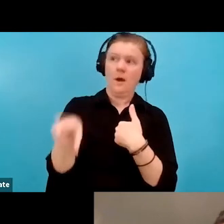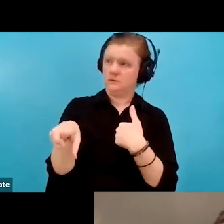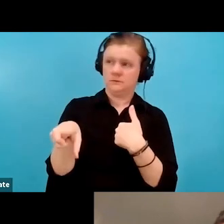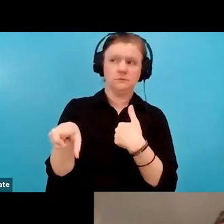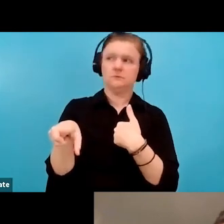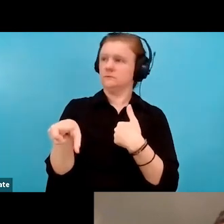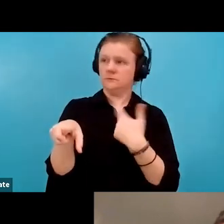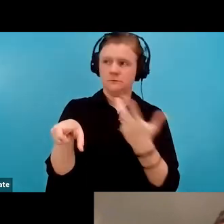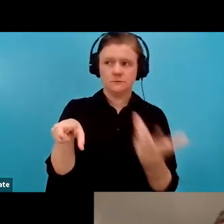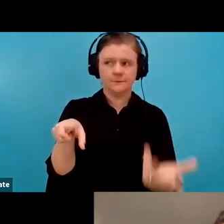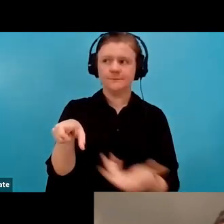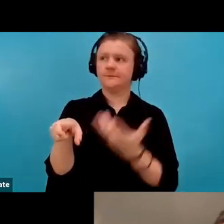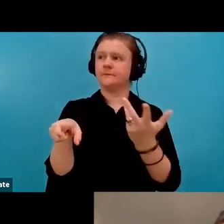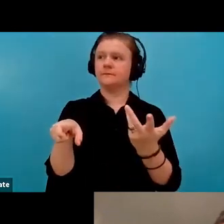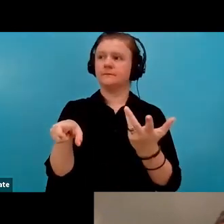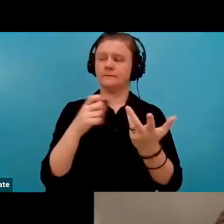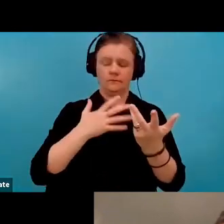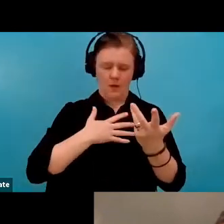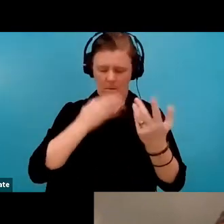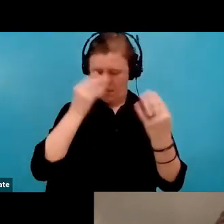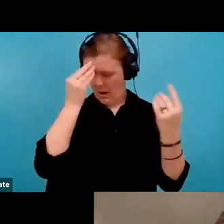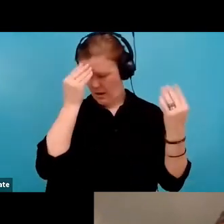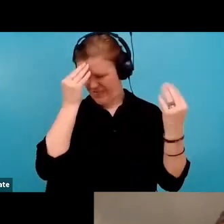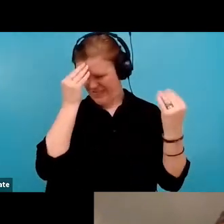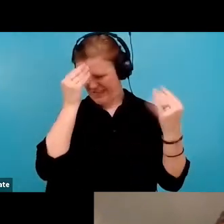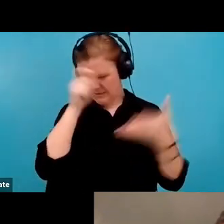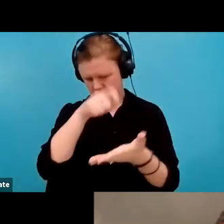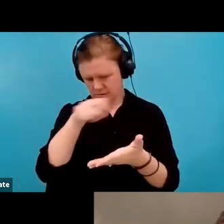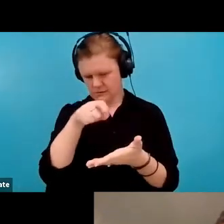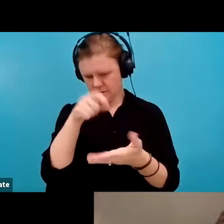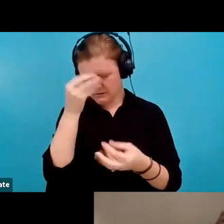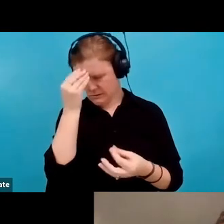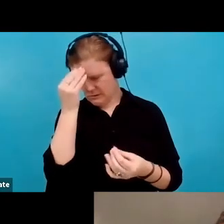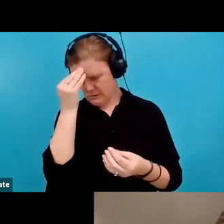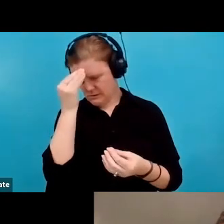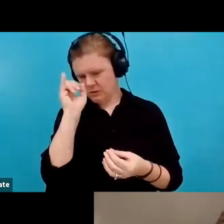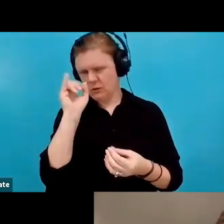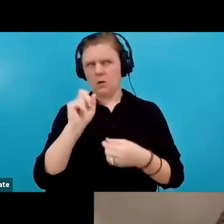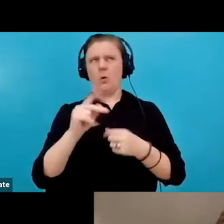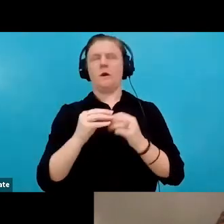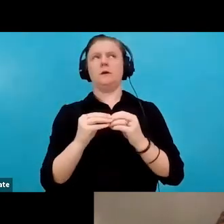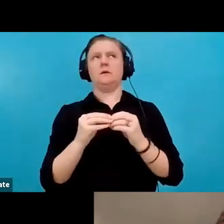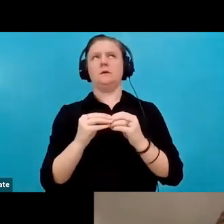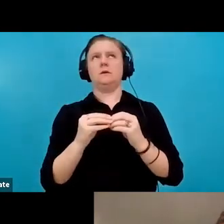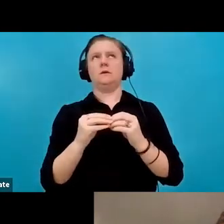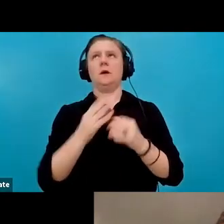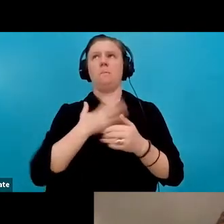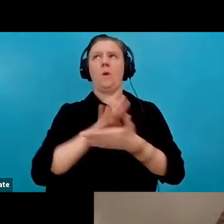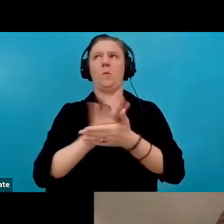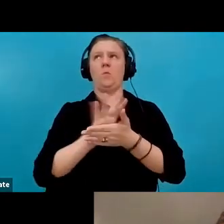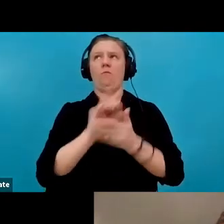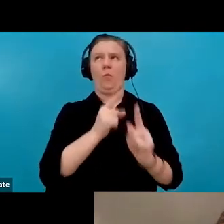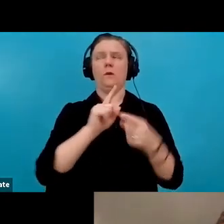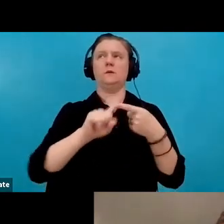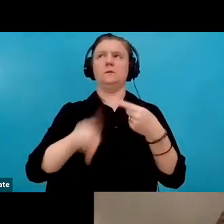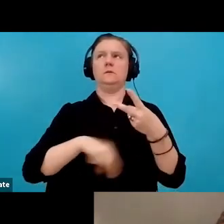moment in my creation process where I sit back and think, what am I making? Is it actually